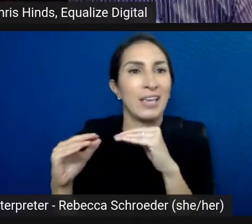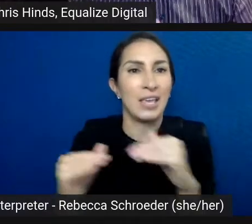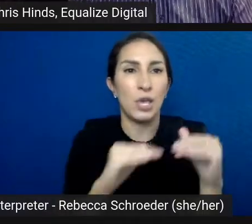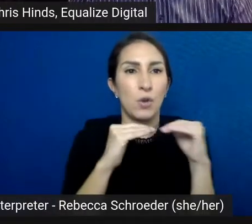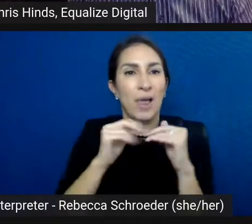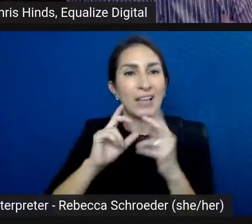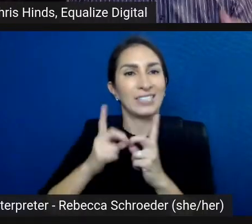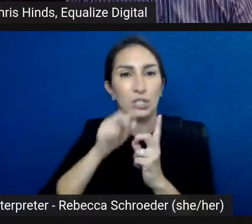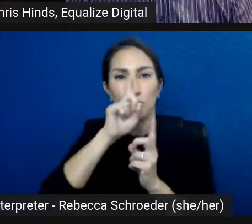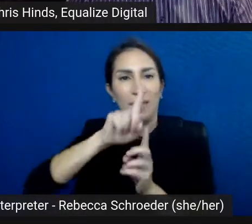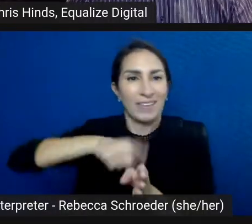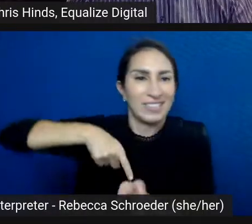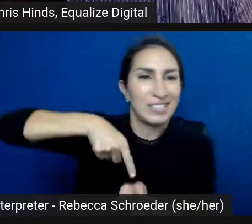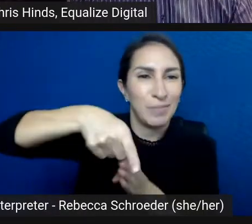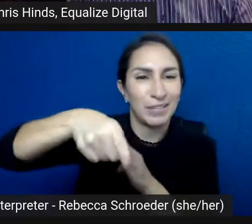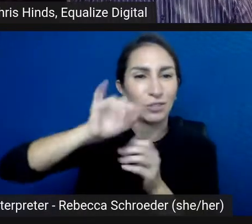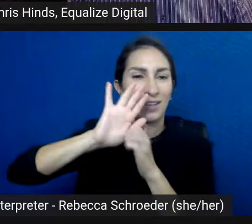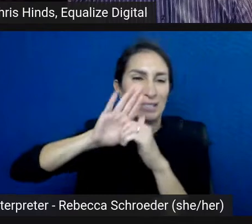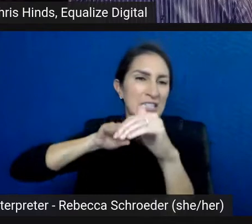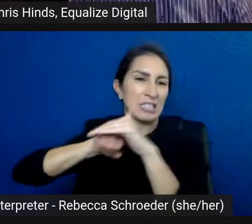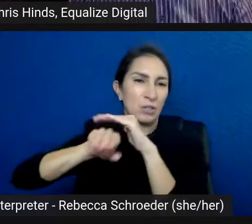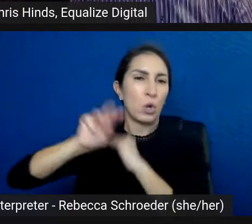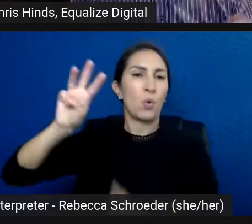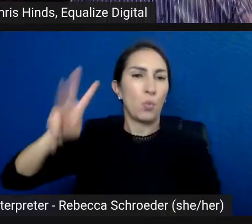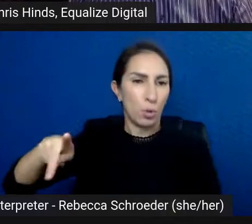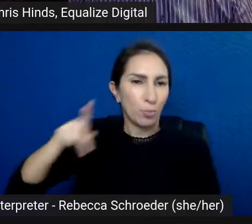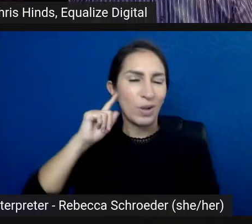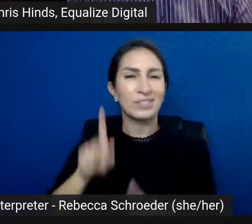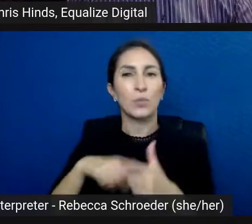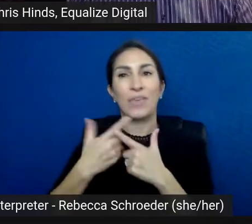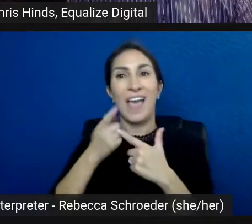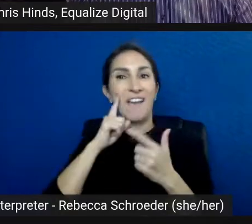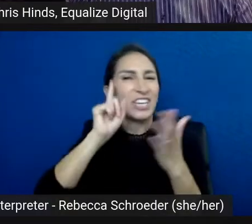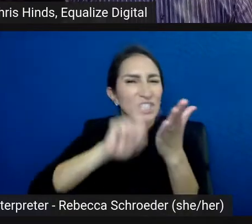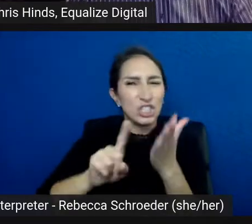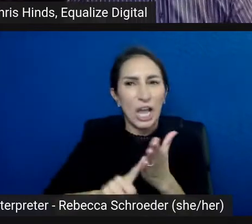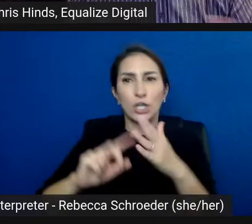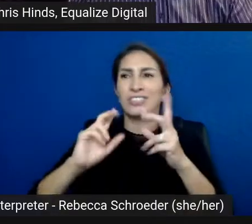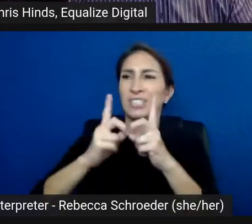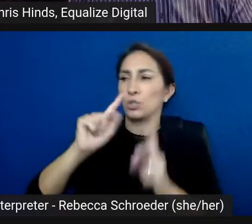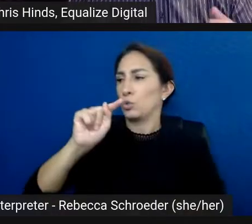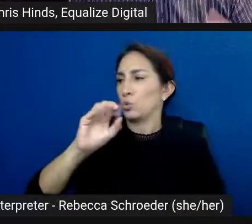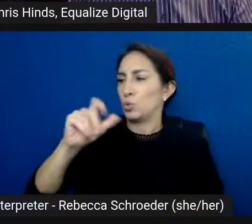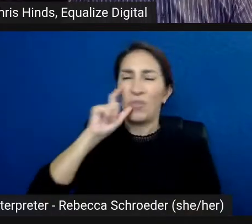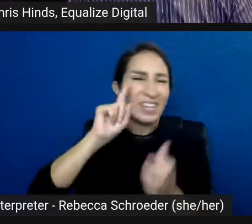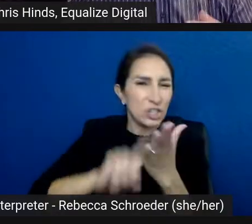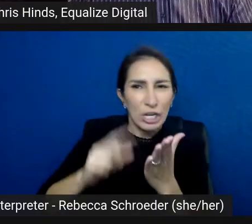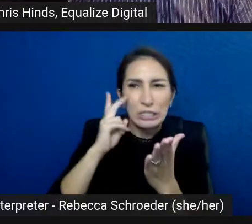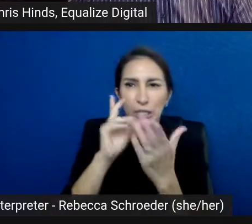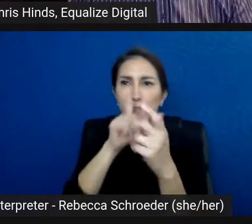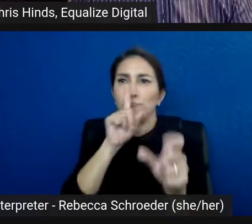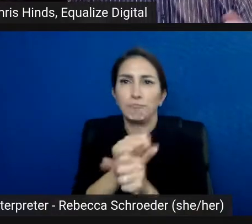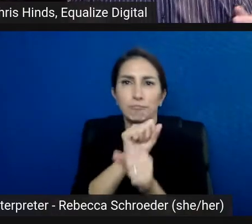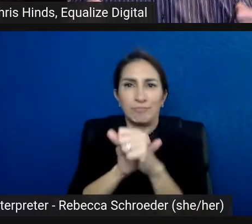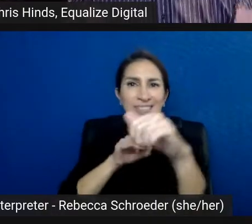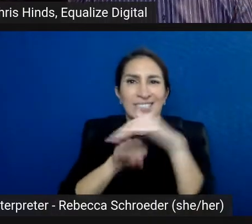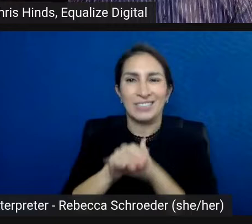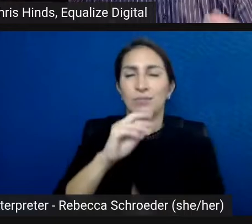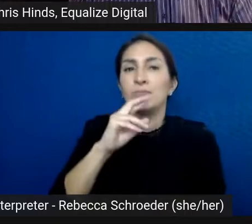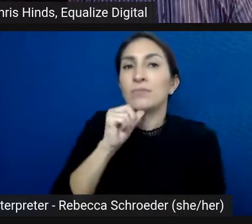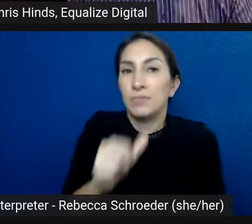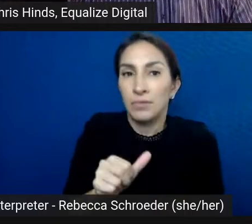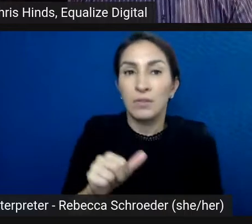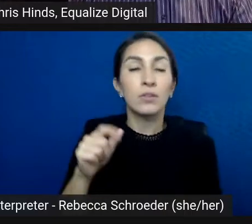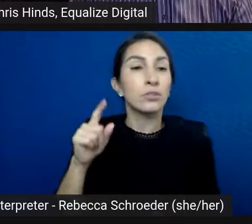accessibility, because we have Accessibility Checker, our scanning tool that's out there, like a lot of people that come to us, they know about us because of accessibility. They